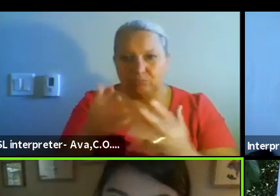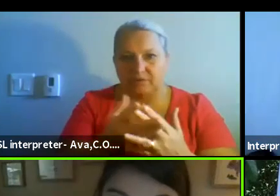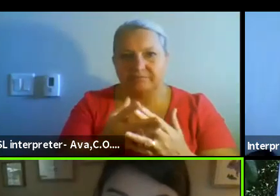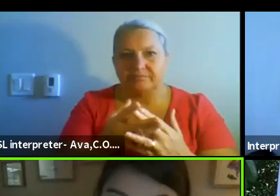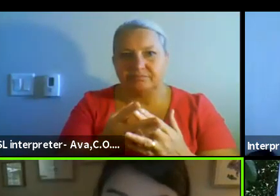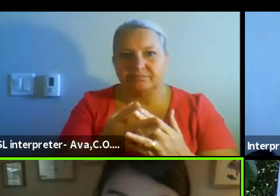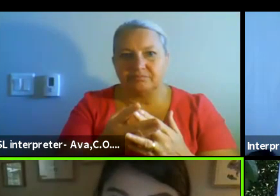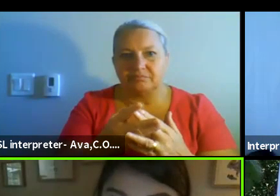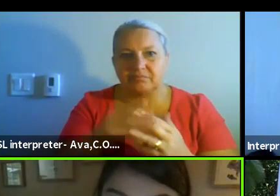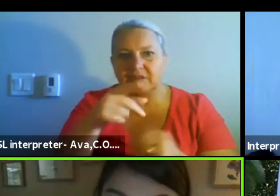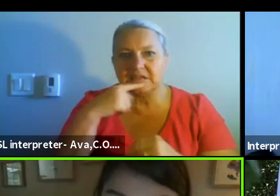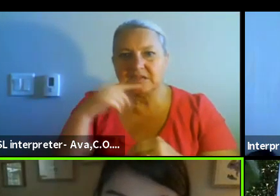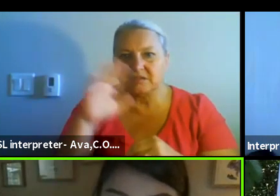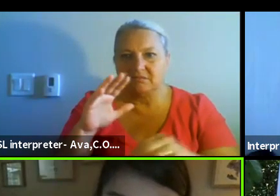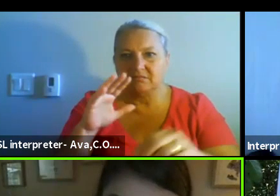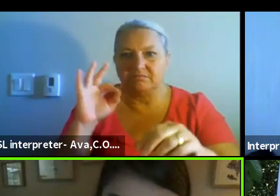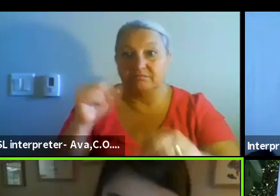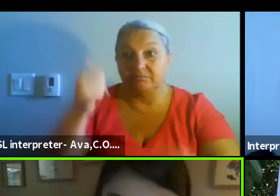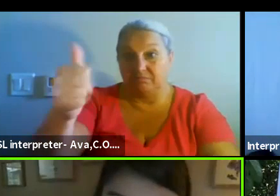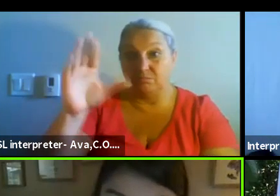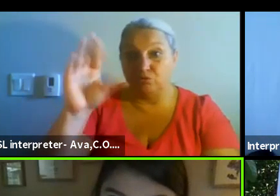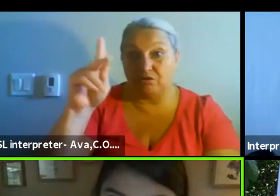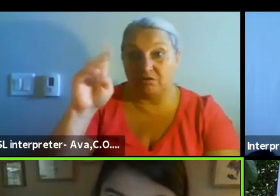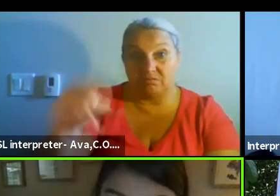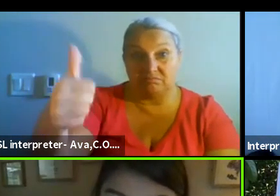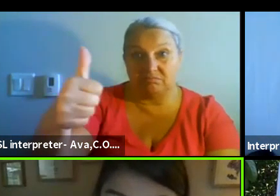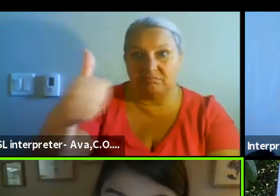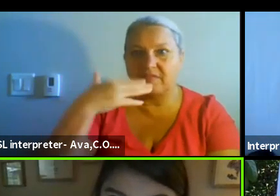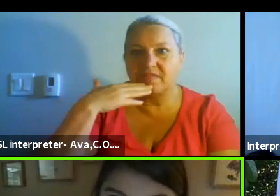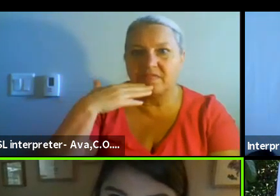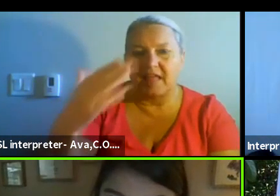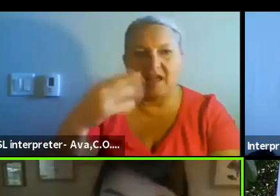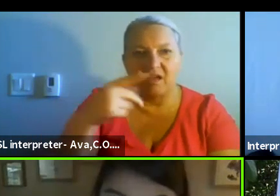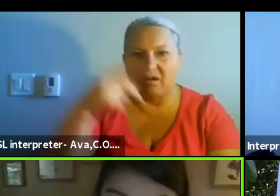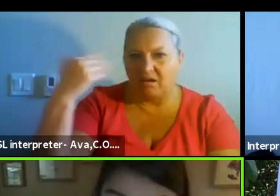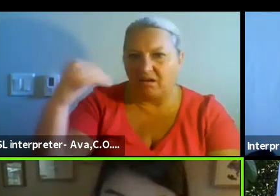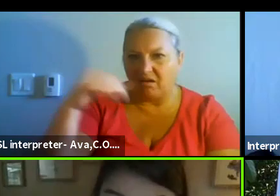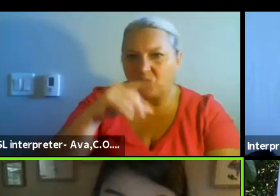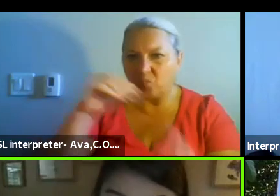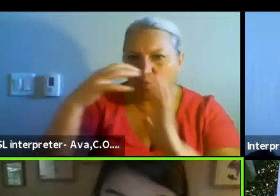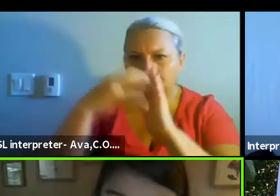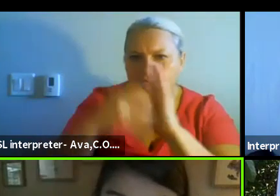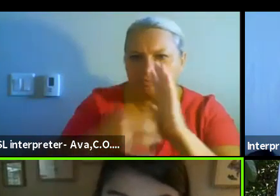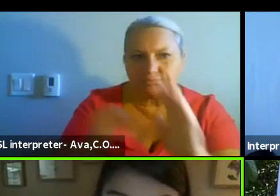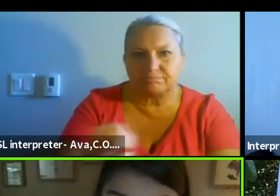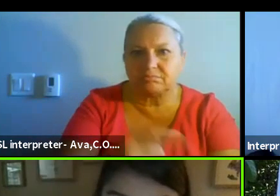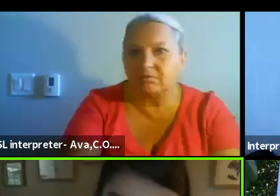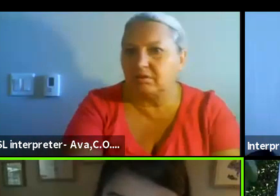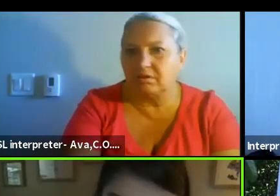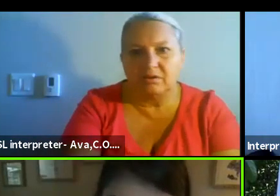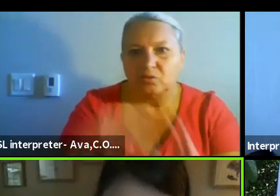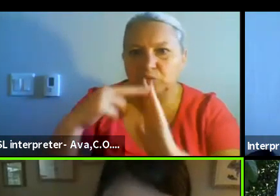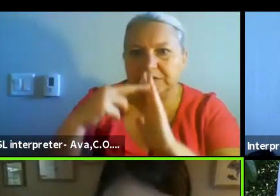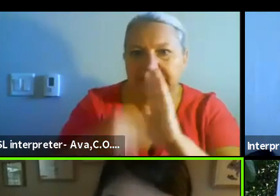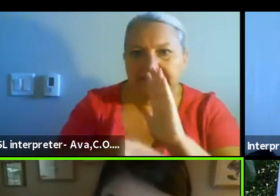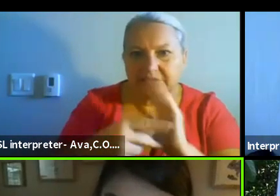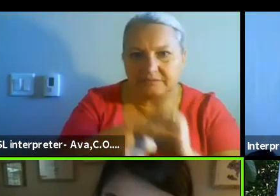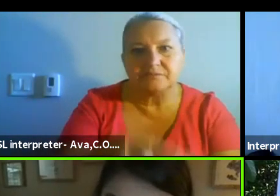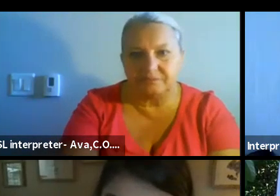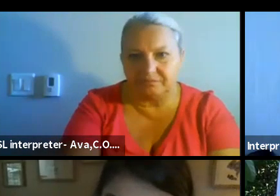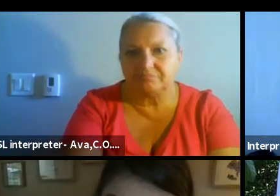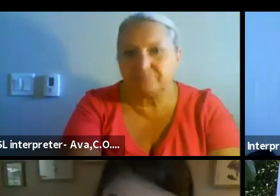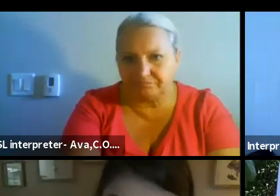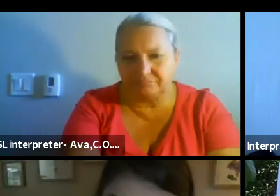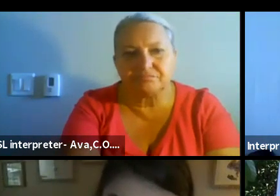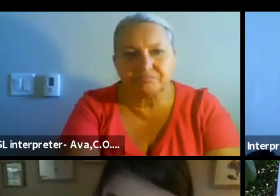We're about 31 minutes. So we're going to break again at 20 after the hour.